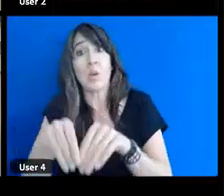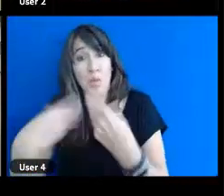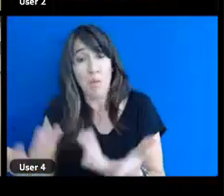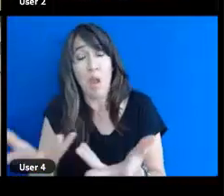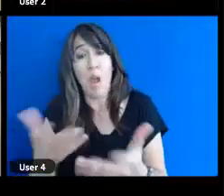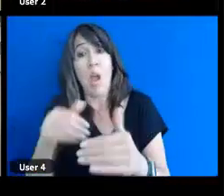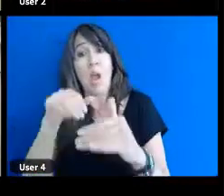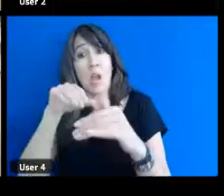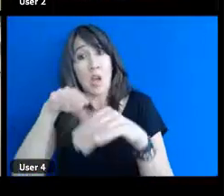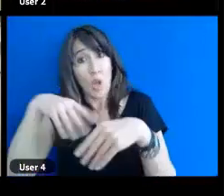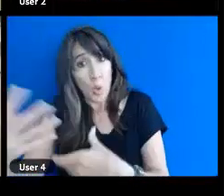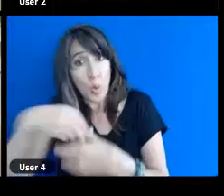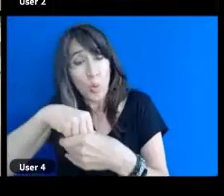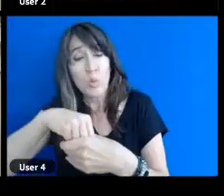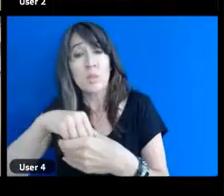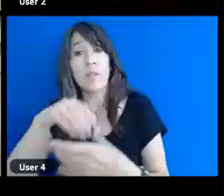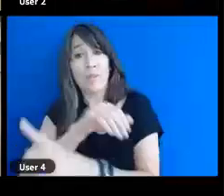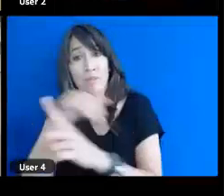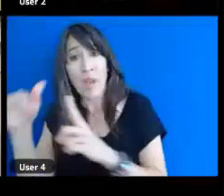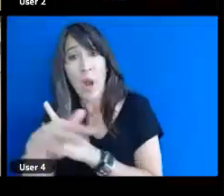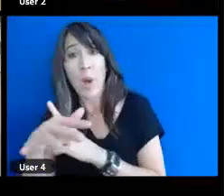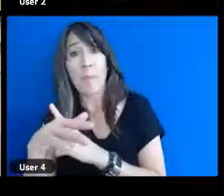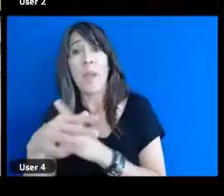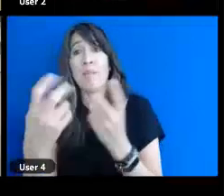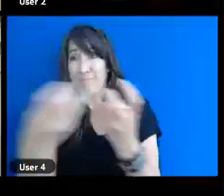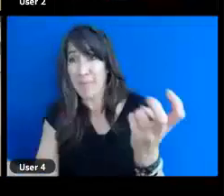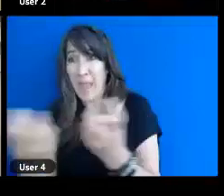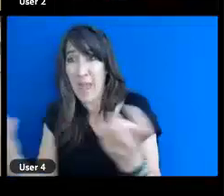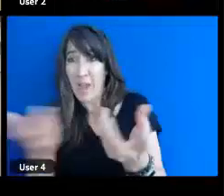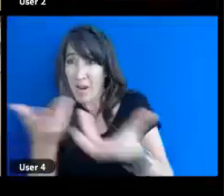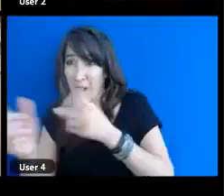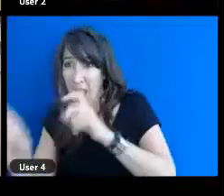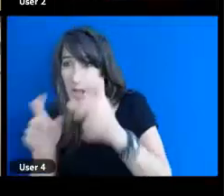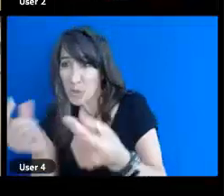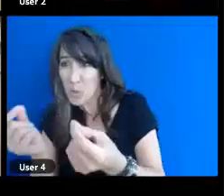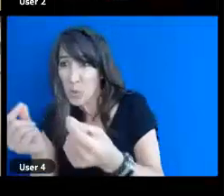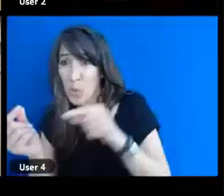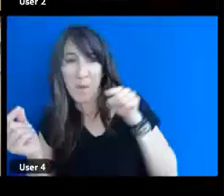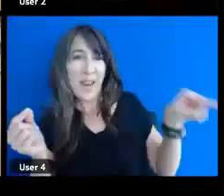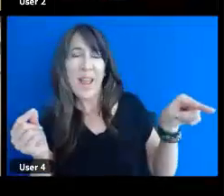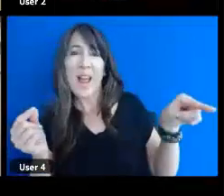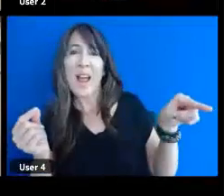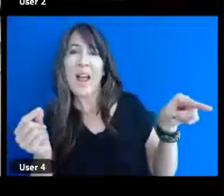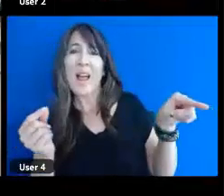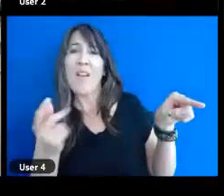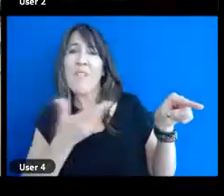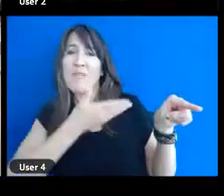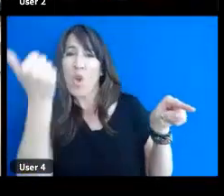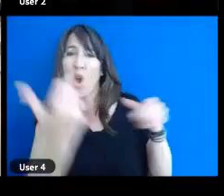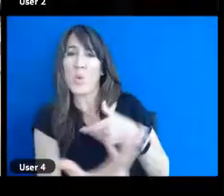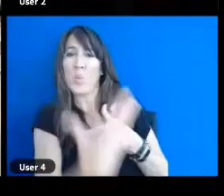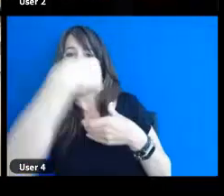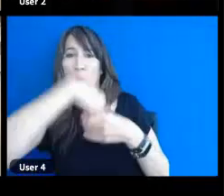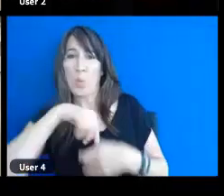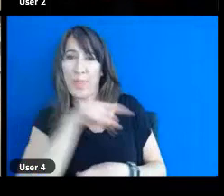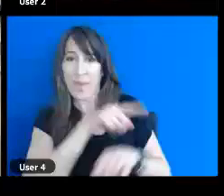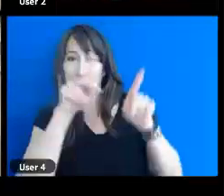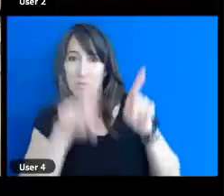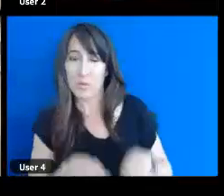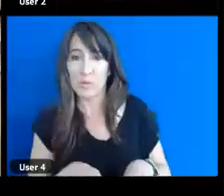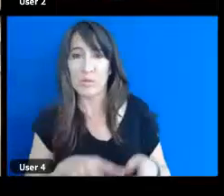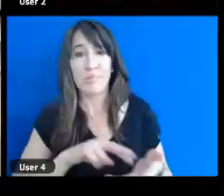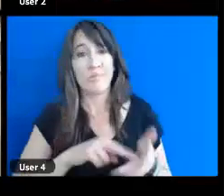conversation. And so it's so important, just always go back, just ask the expert. If it's somebody who's been experiencing barriers